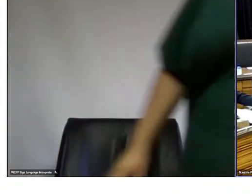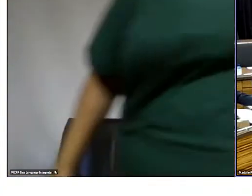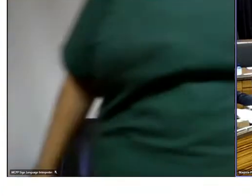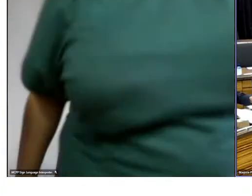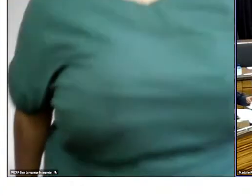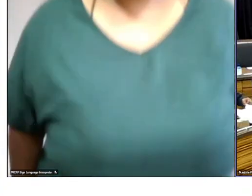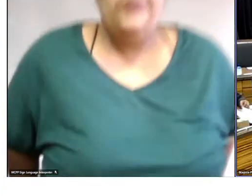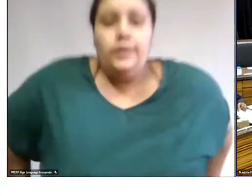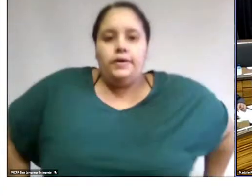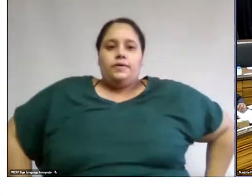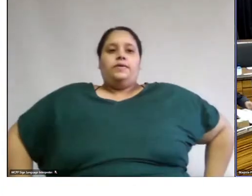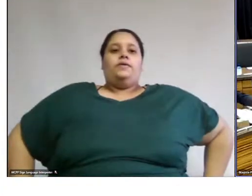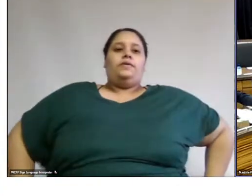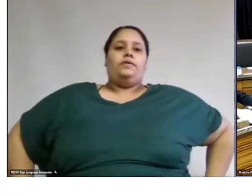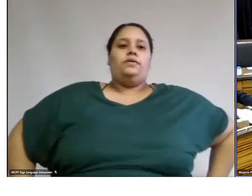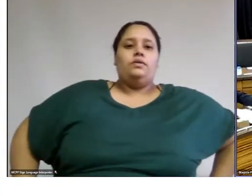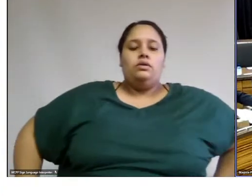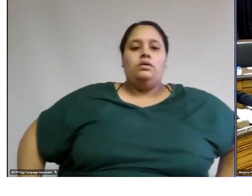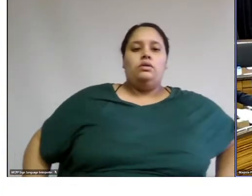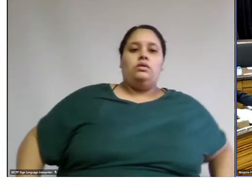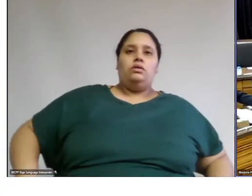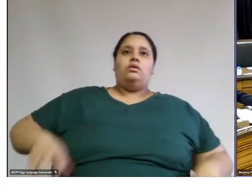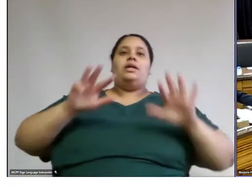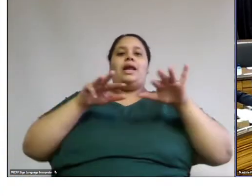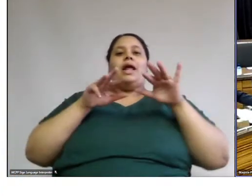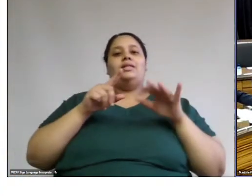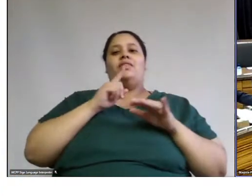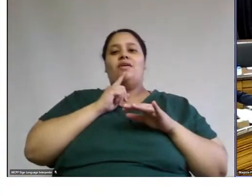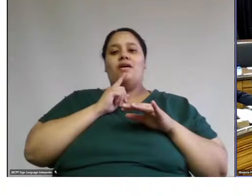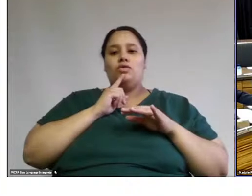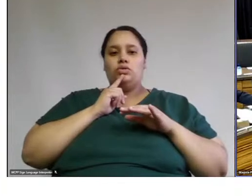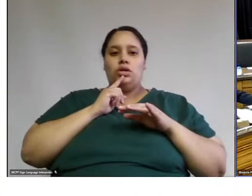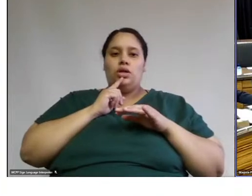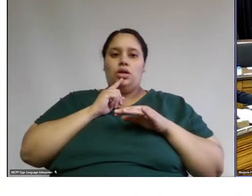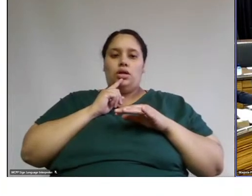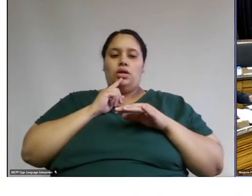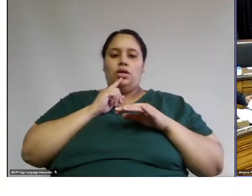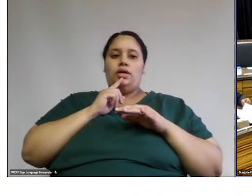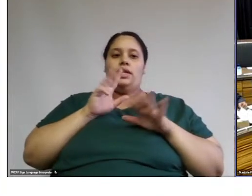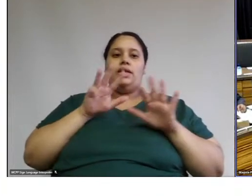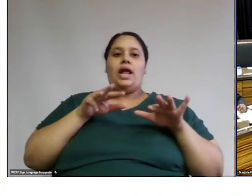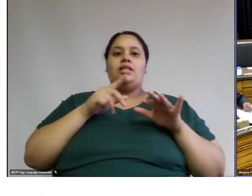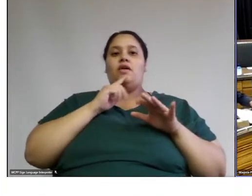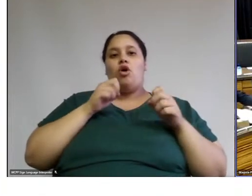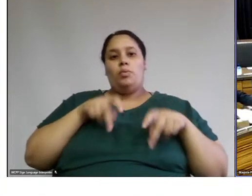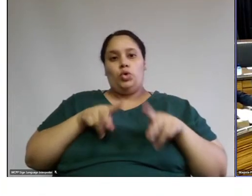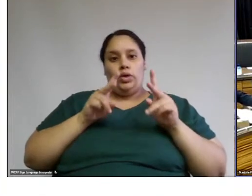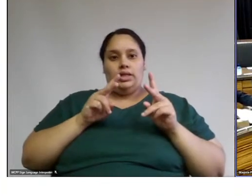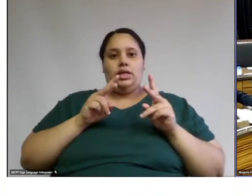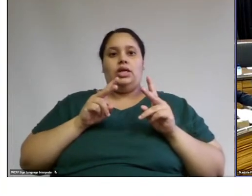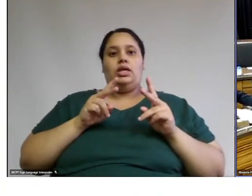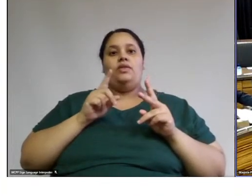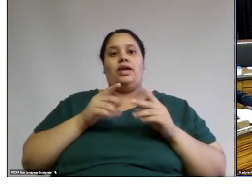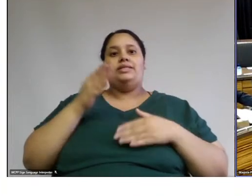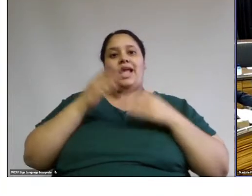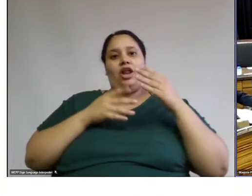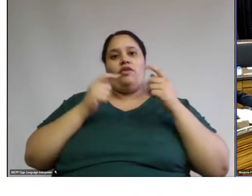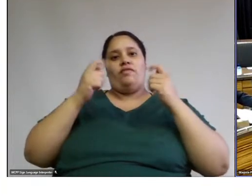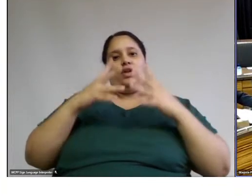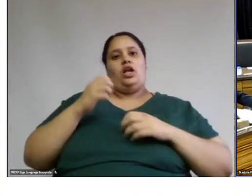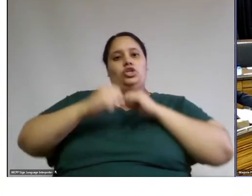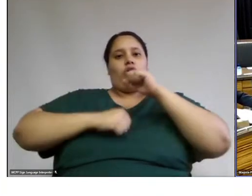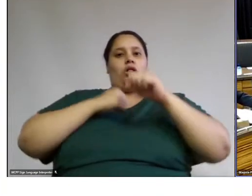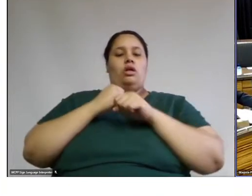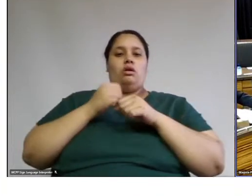19,000. Ms. Faulkner, can you just correct me? Is it 19,000 opportunities? Yes, 19,000 opportunities, and that came at the end of the financial year, towards